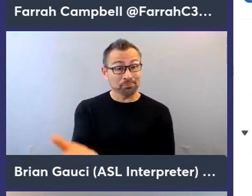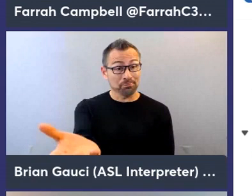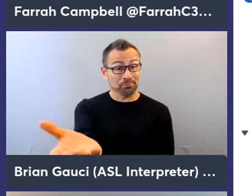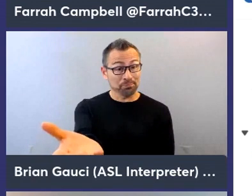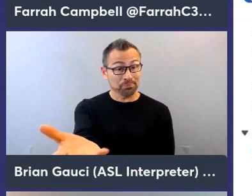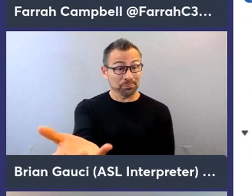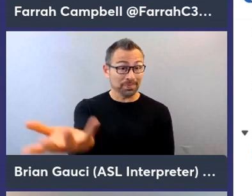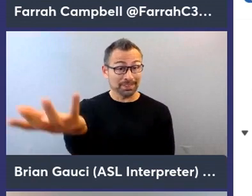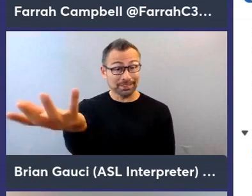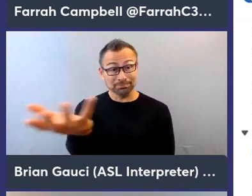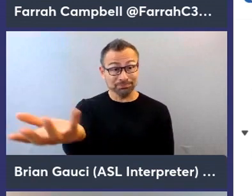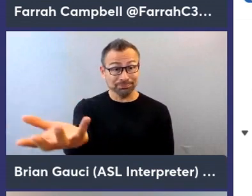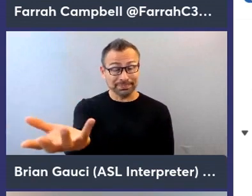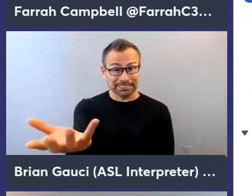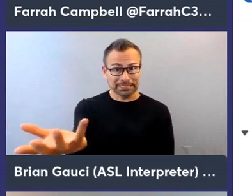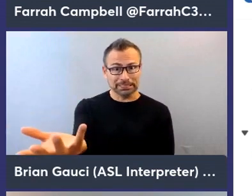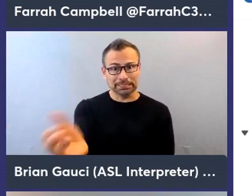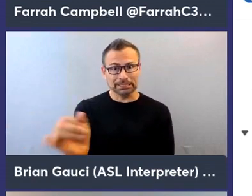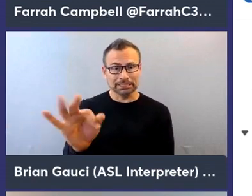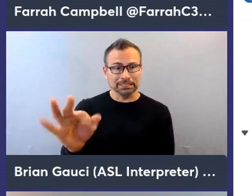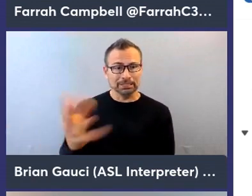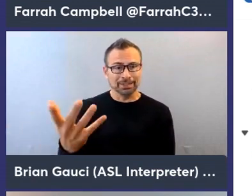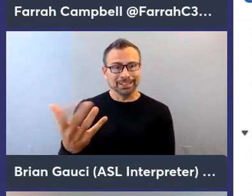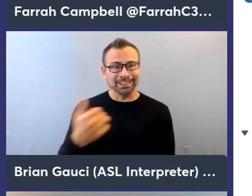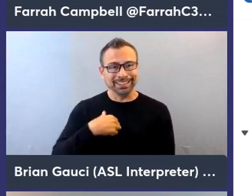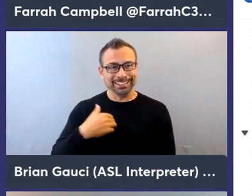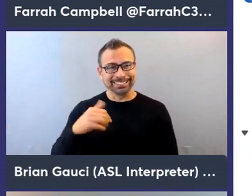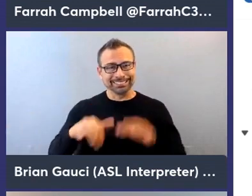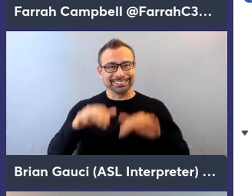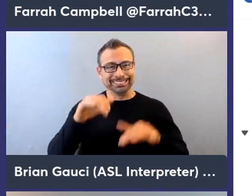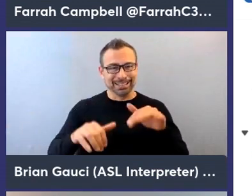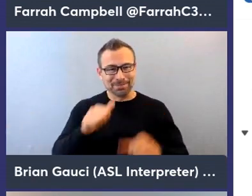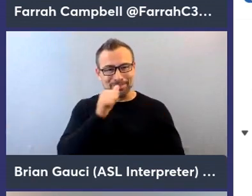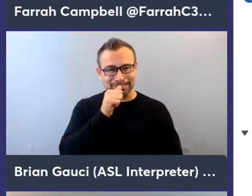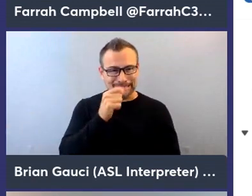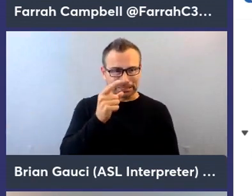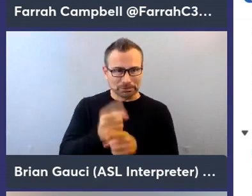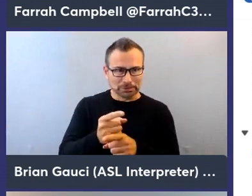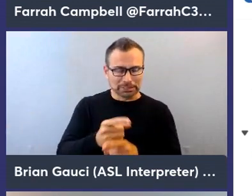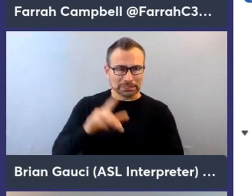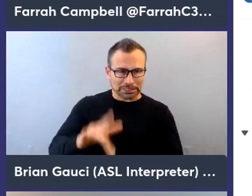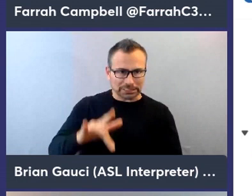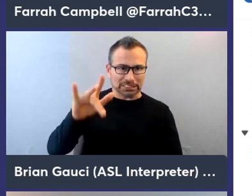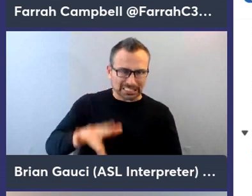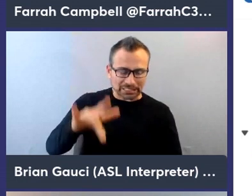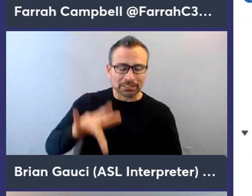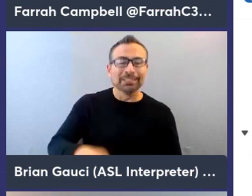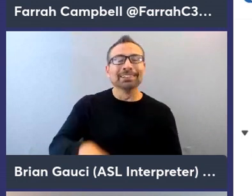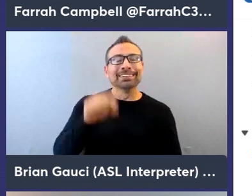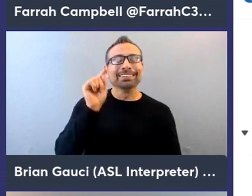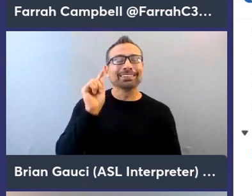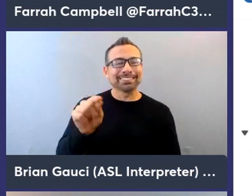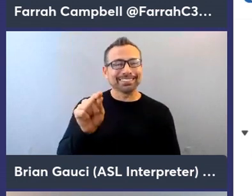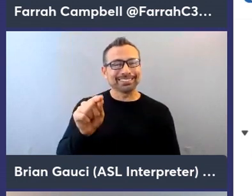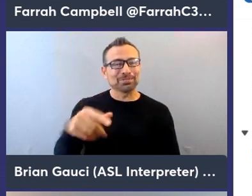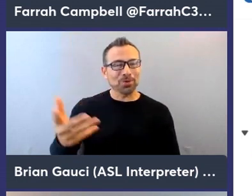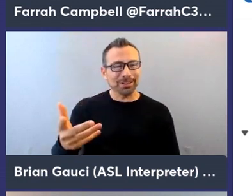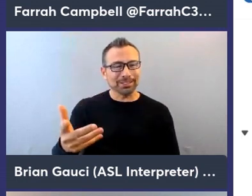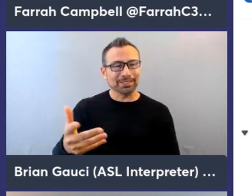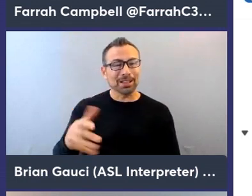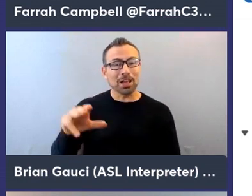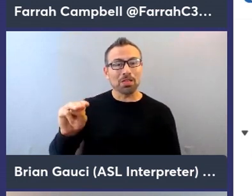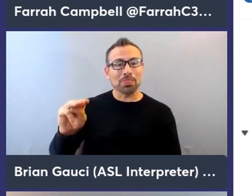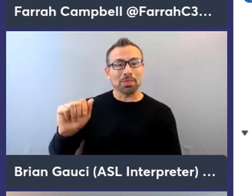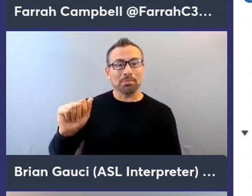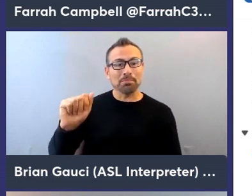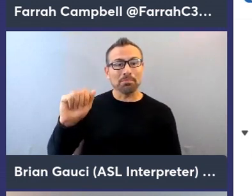a, if I can not fat finger the password, you can see this is the Mac Mini here, right? So